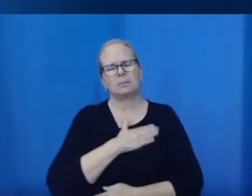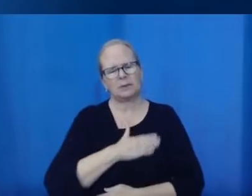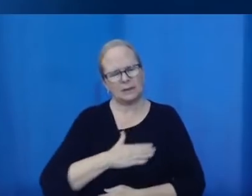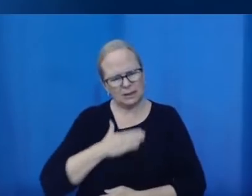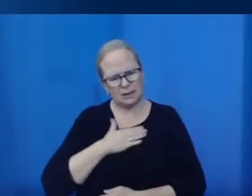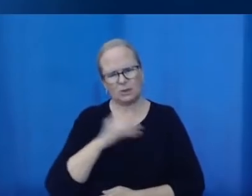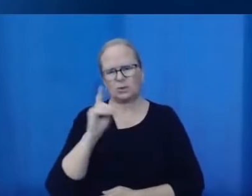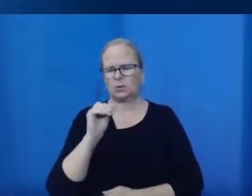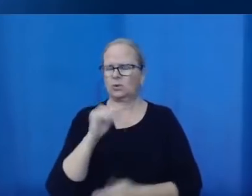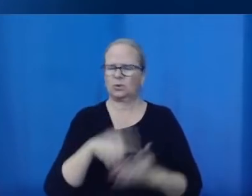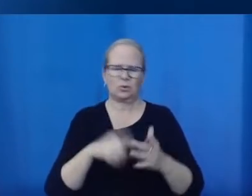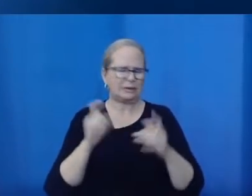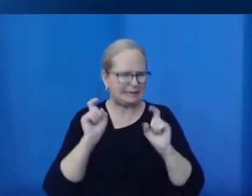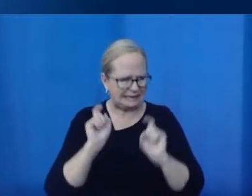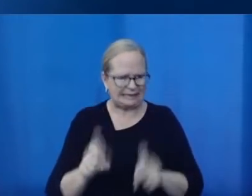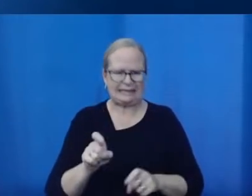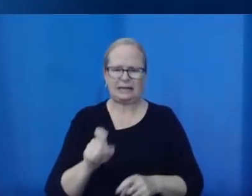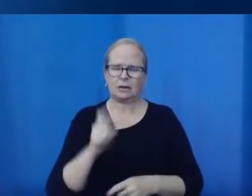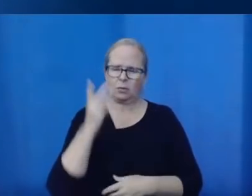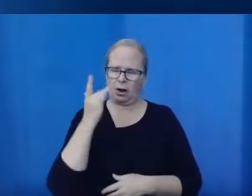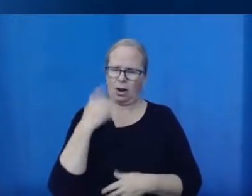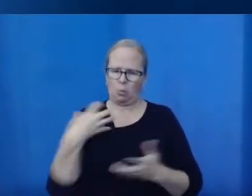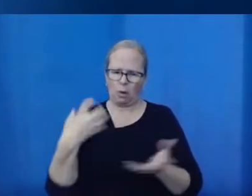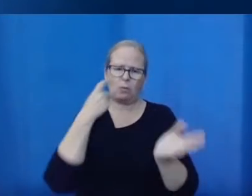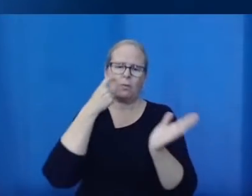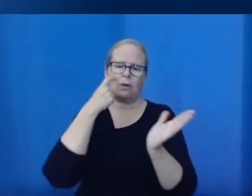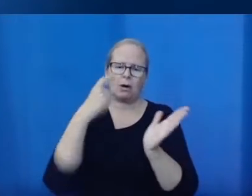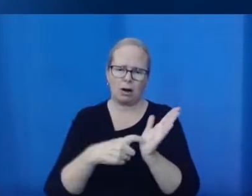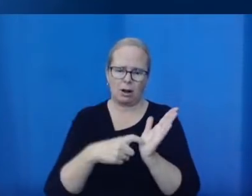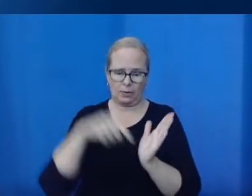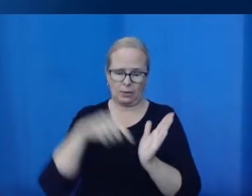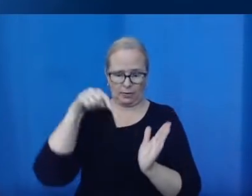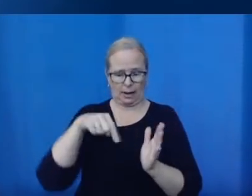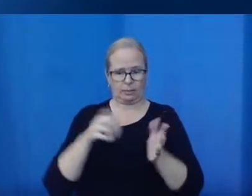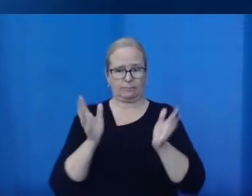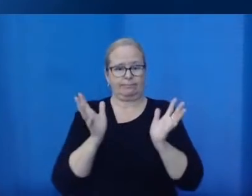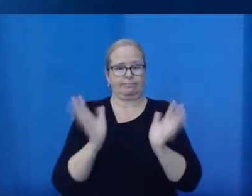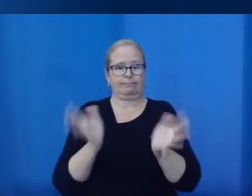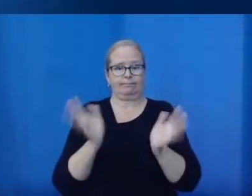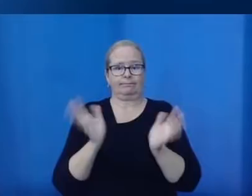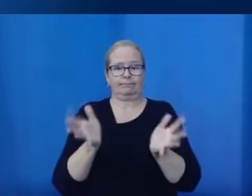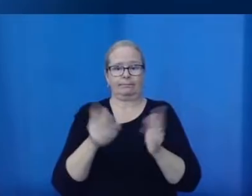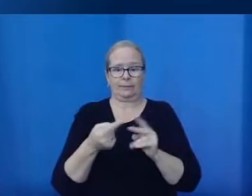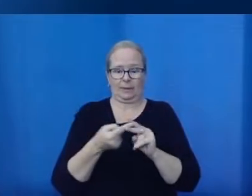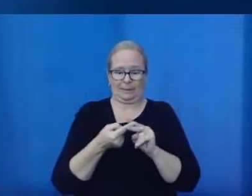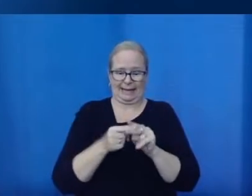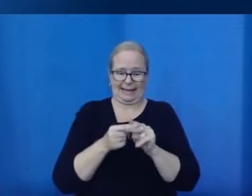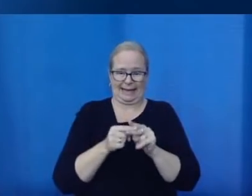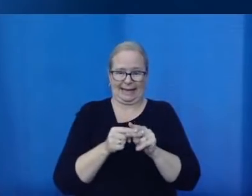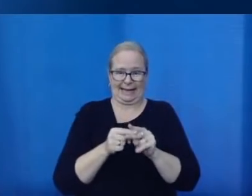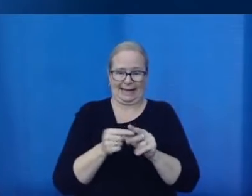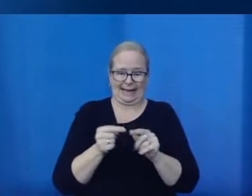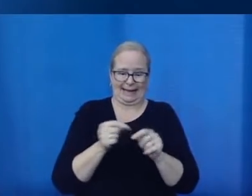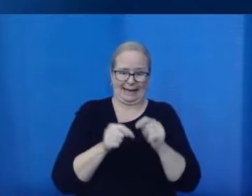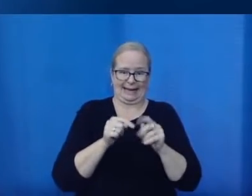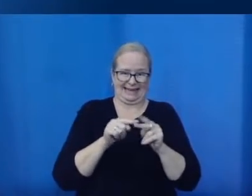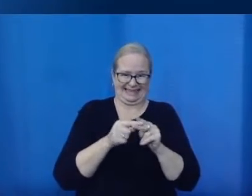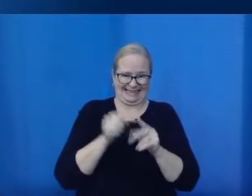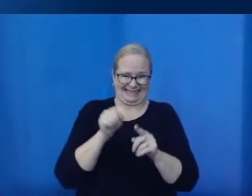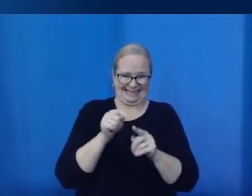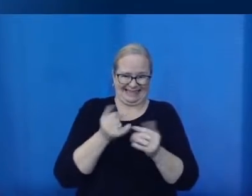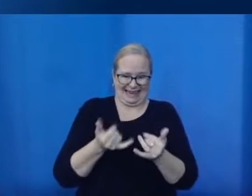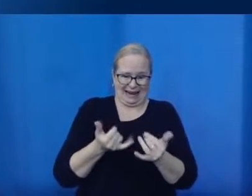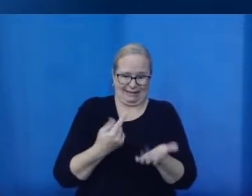this conversation is a beginning, and it is a conversation that will be perfectly imperfect. If there were